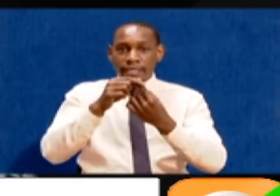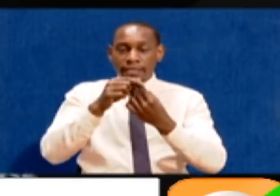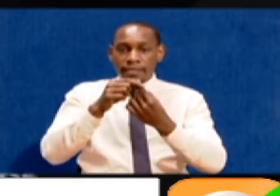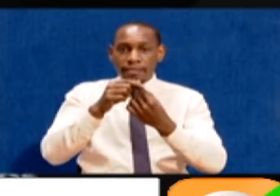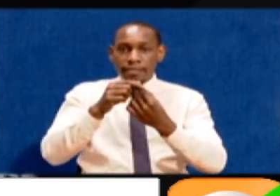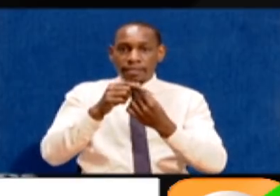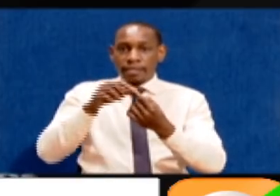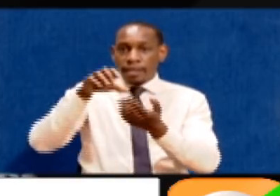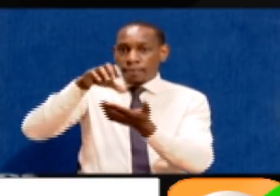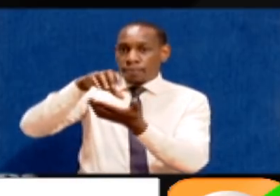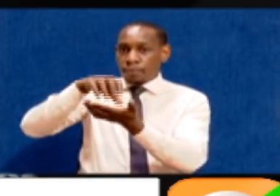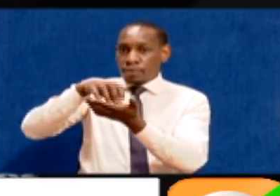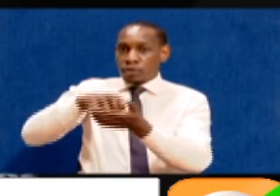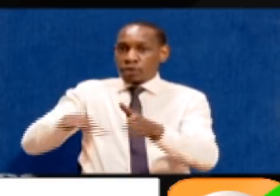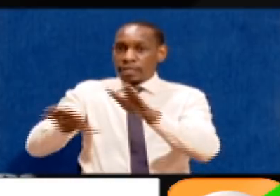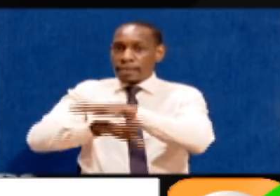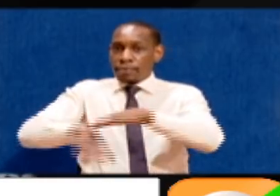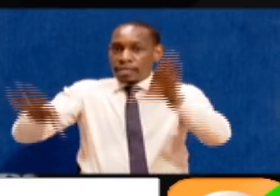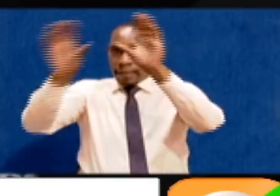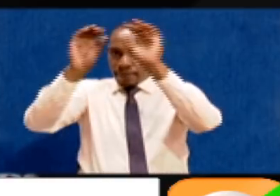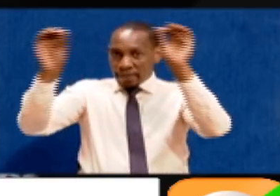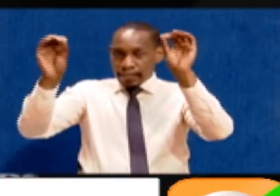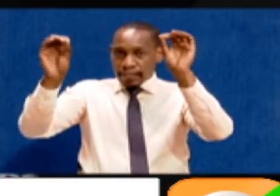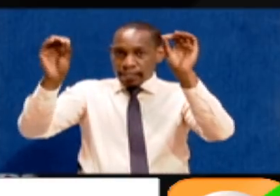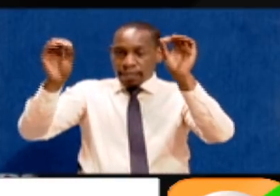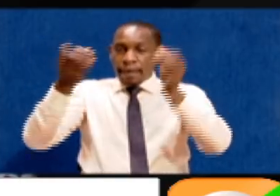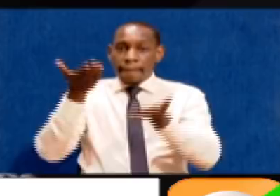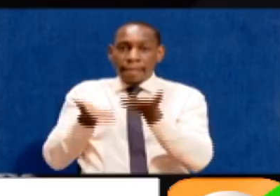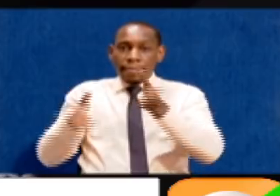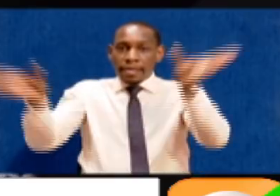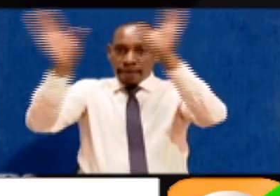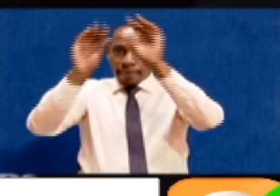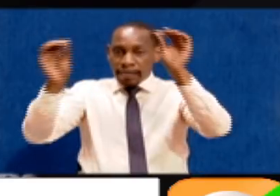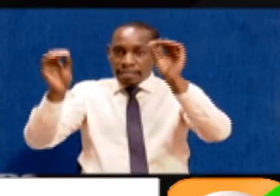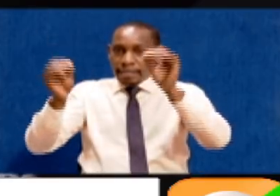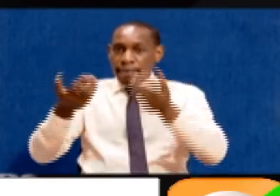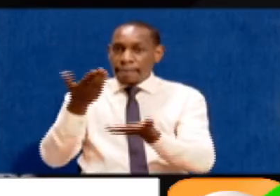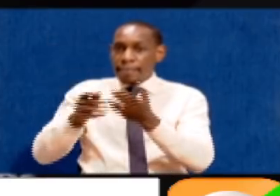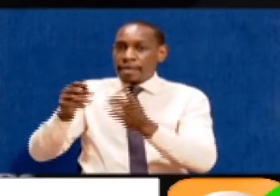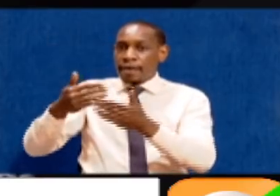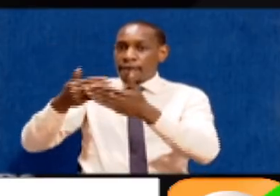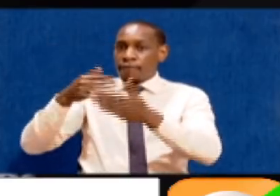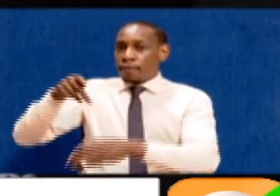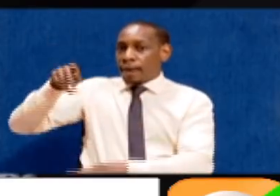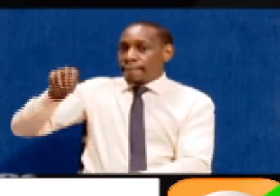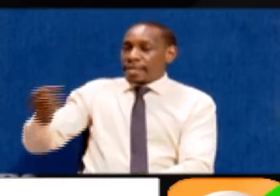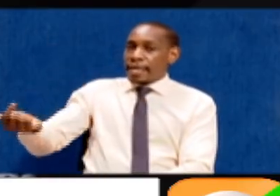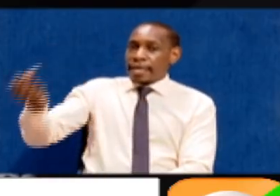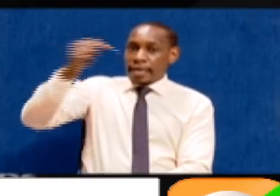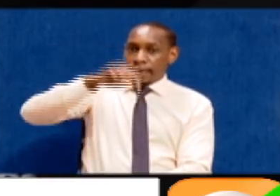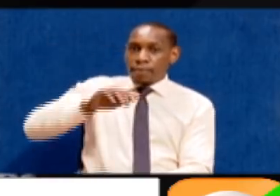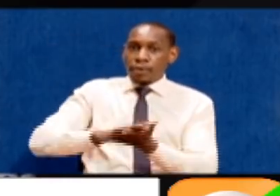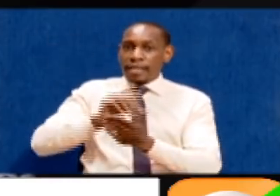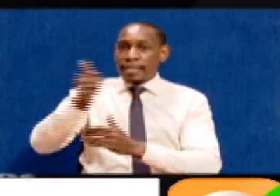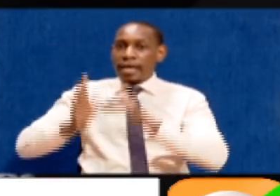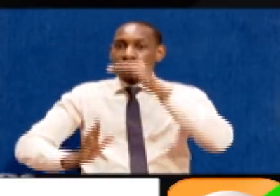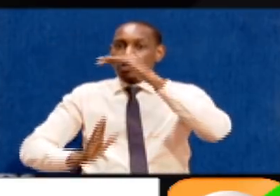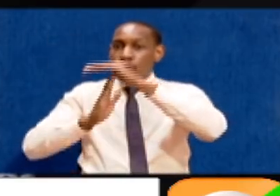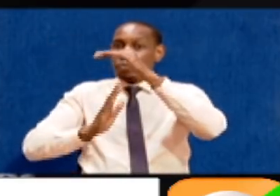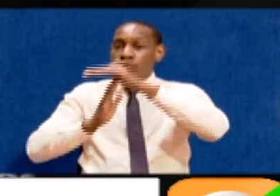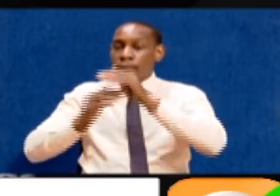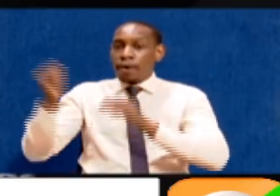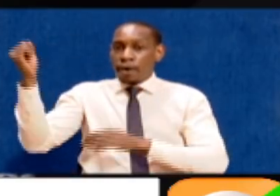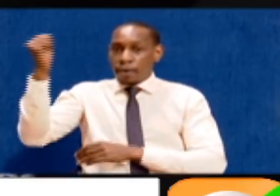the stature of the deputy president, of the president, of the former prime minister, and the other senior